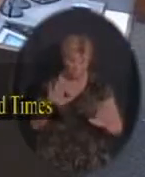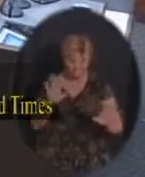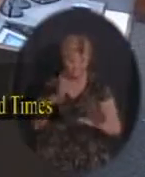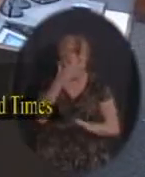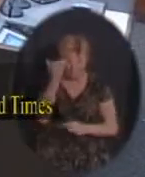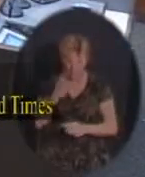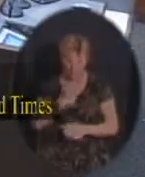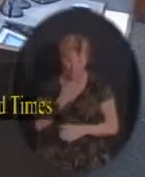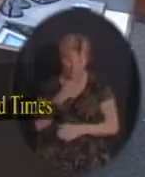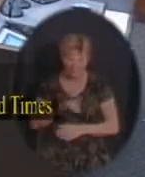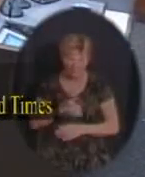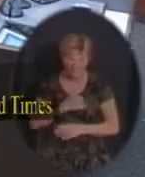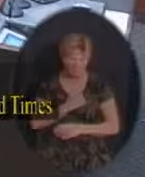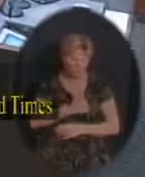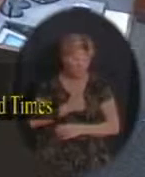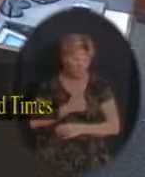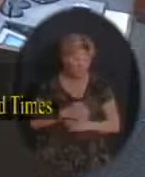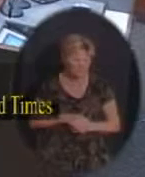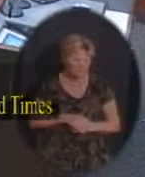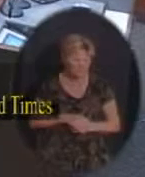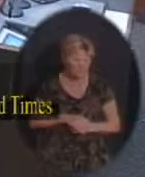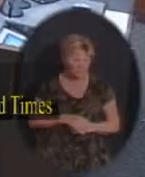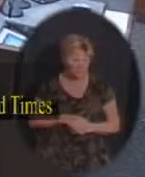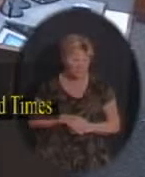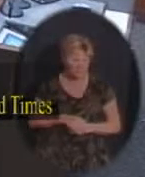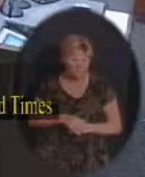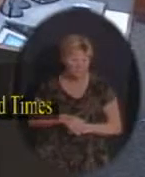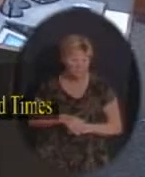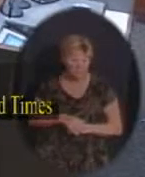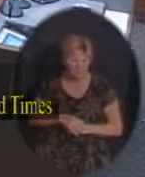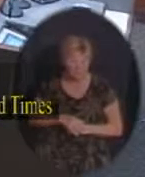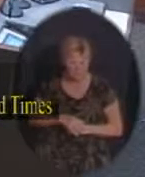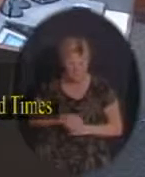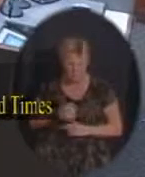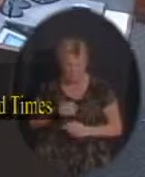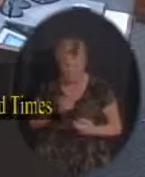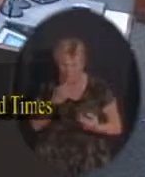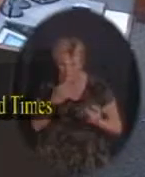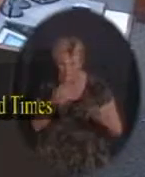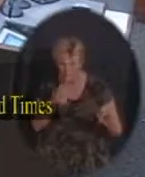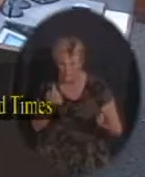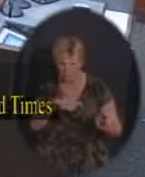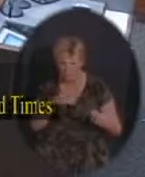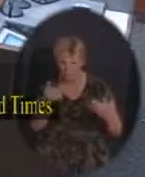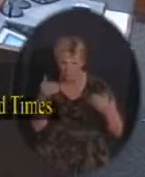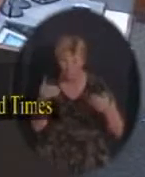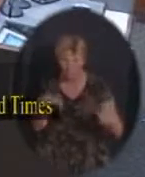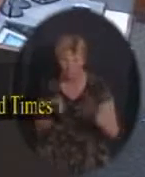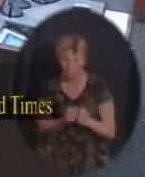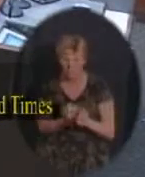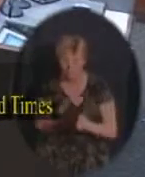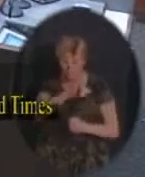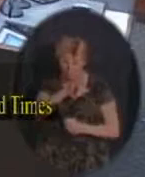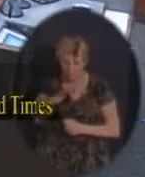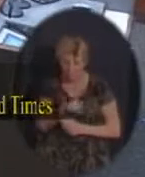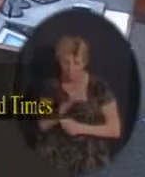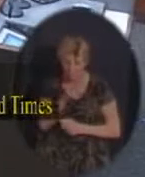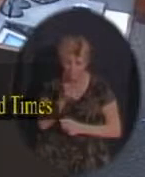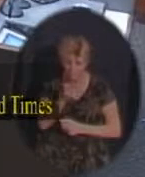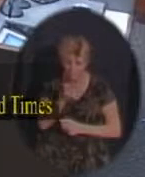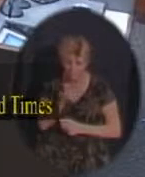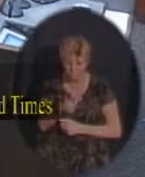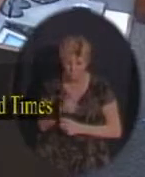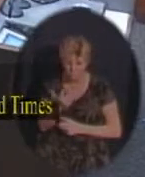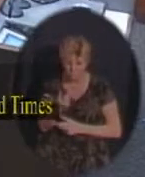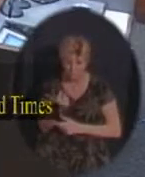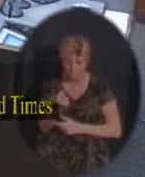What's the pleasure of the board? I would recommend that we move ahead with the July 13th meeting with the information that